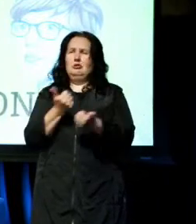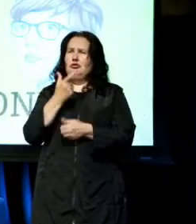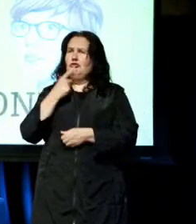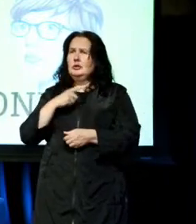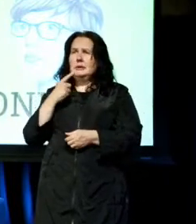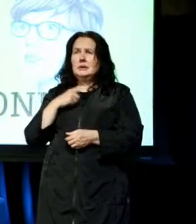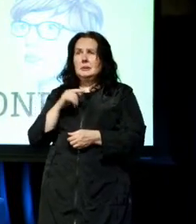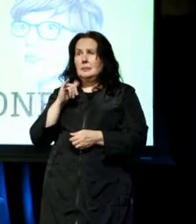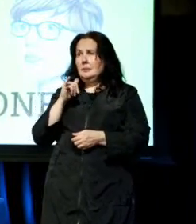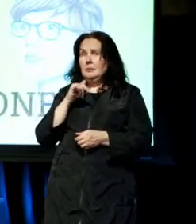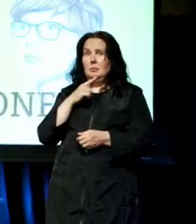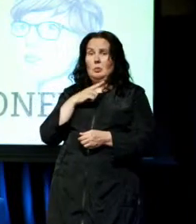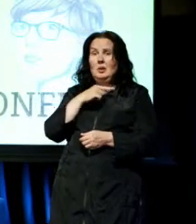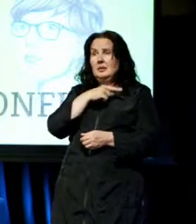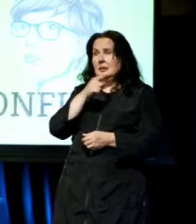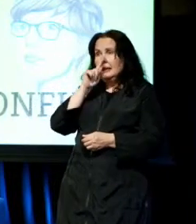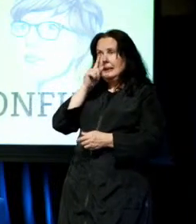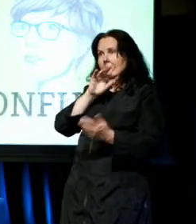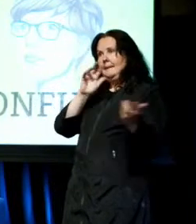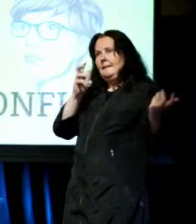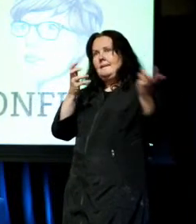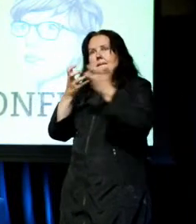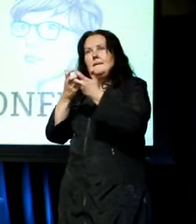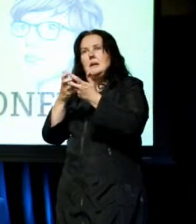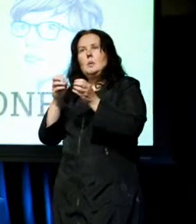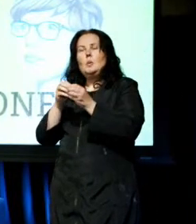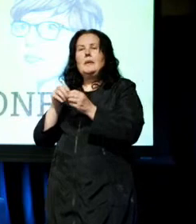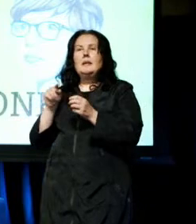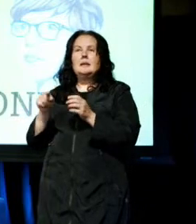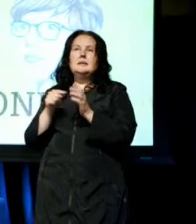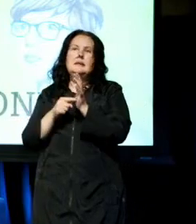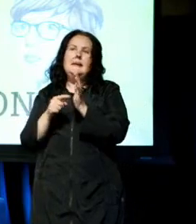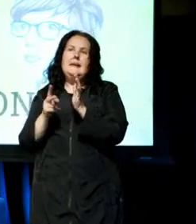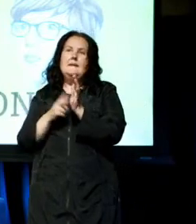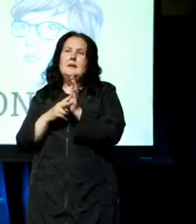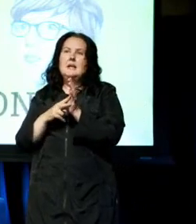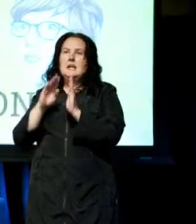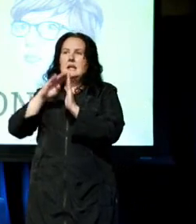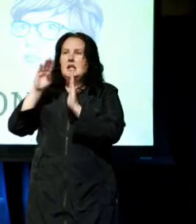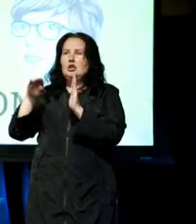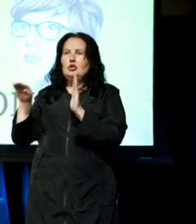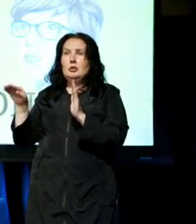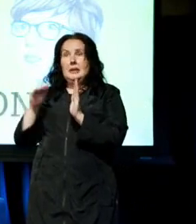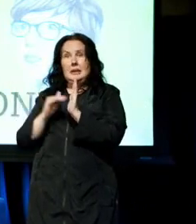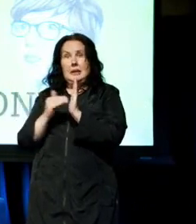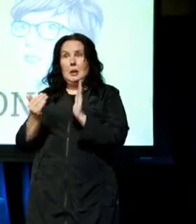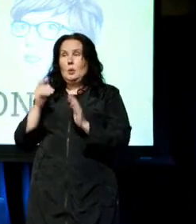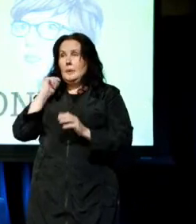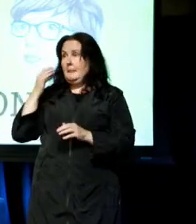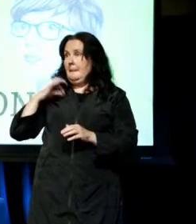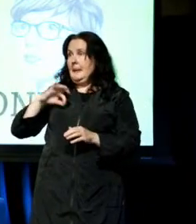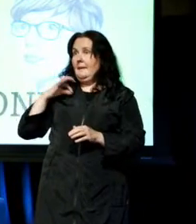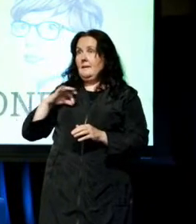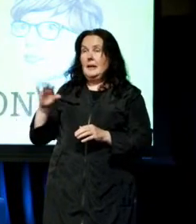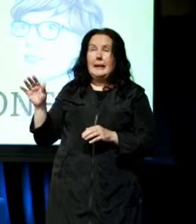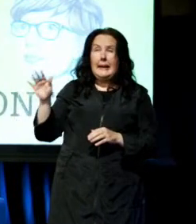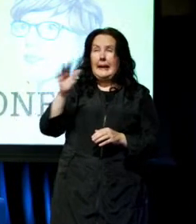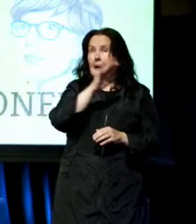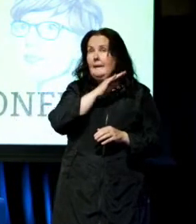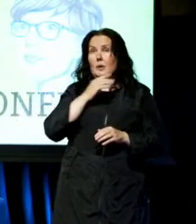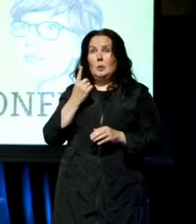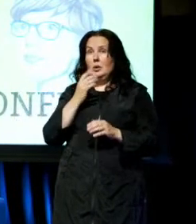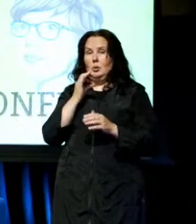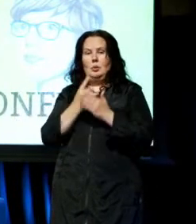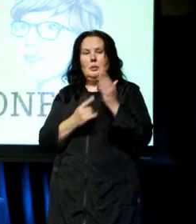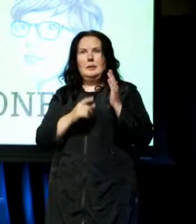not be able to fit into the way the industry is right now. So it will benefit everybody, not just disabled people. I